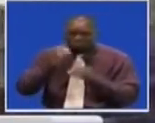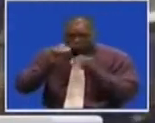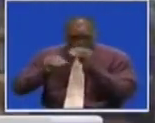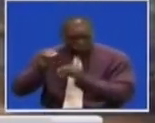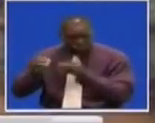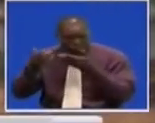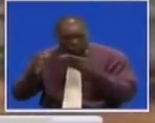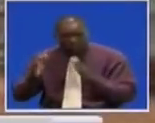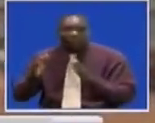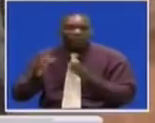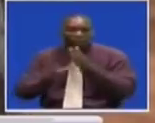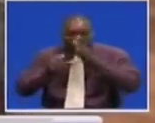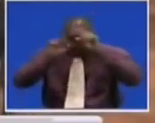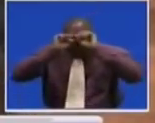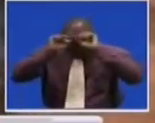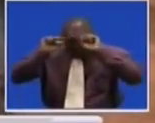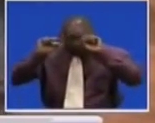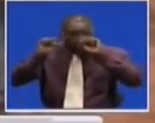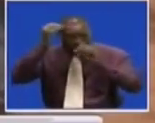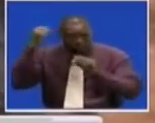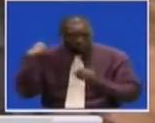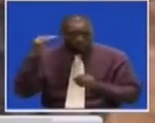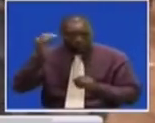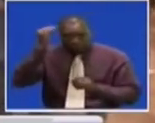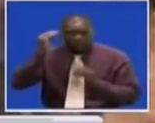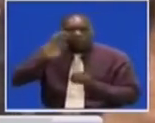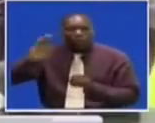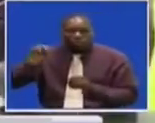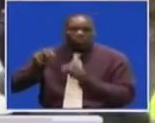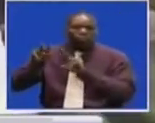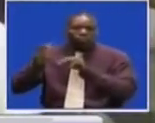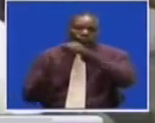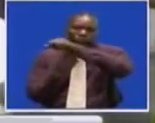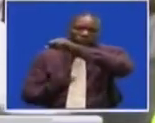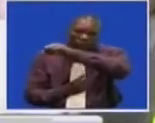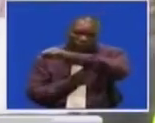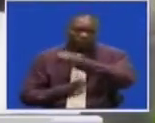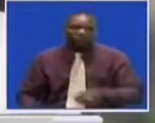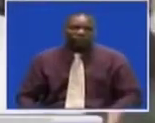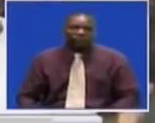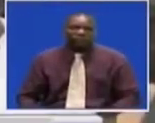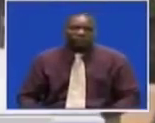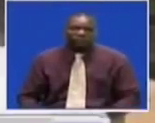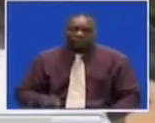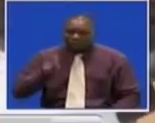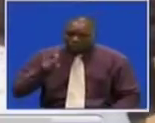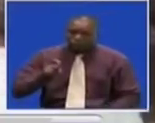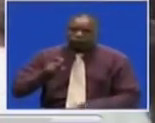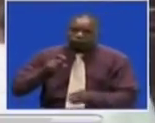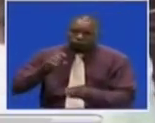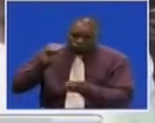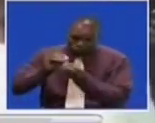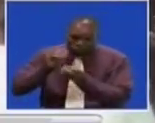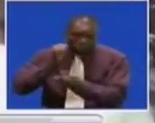Office of the Vice President, Sylvia Charlie Kosa, inspected the bridge. What we need is more responses like this